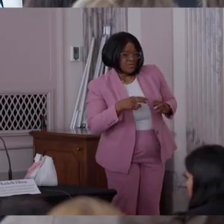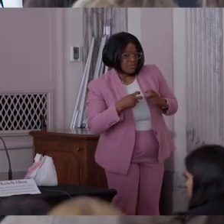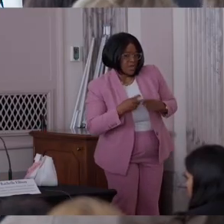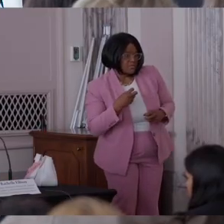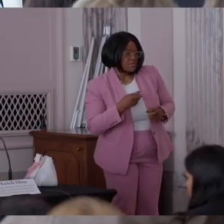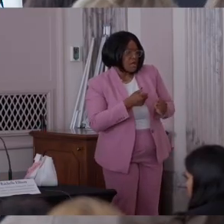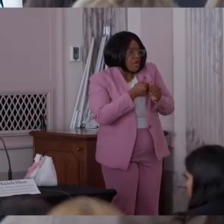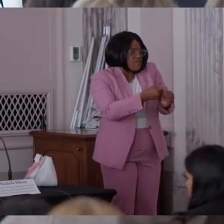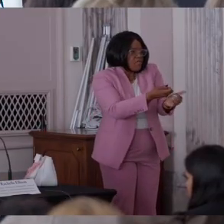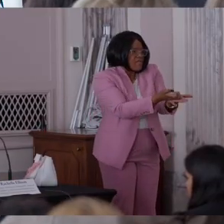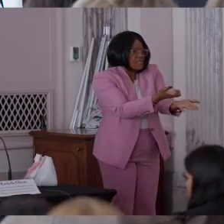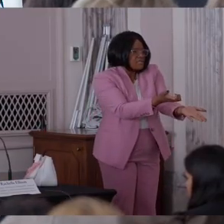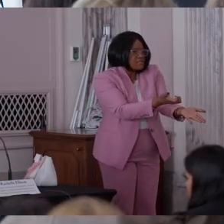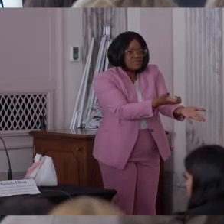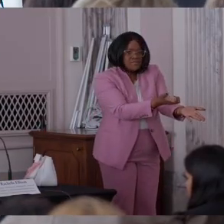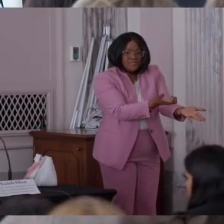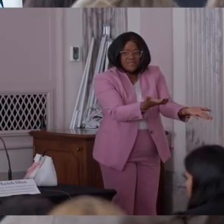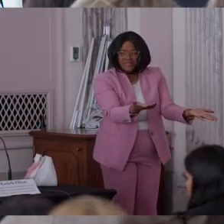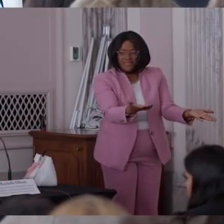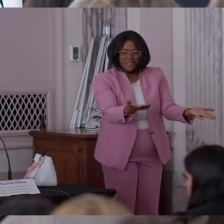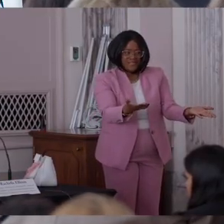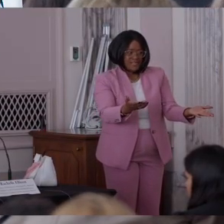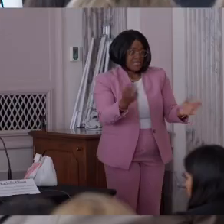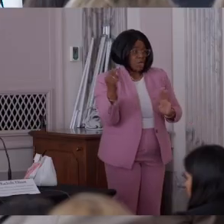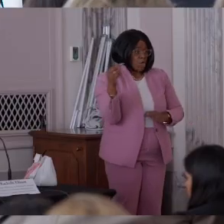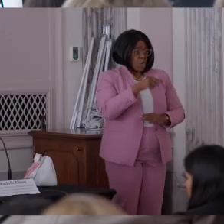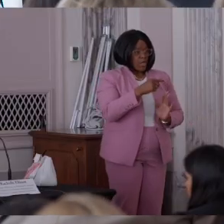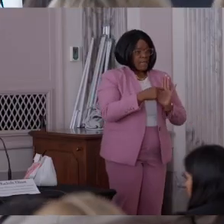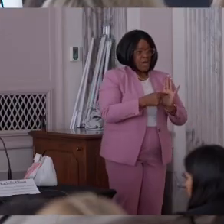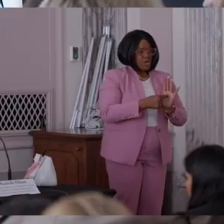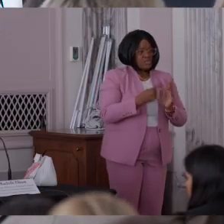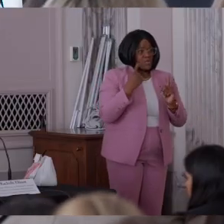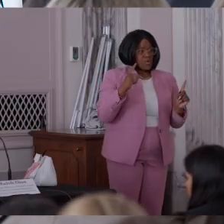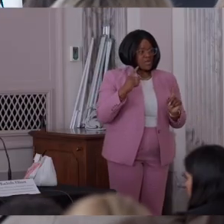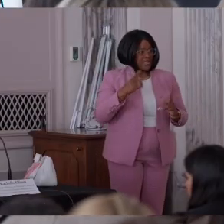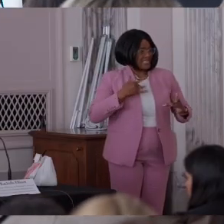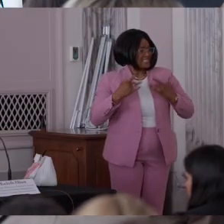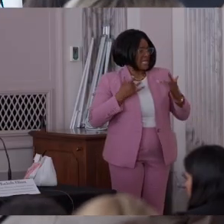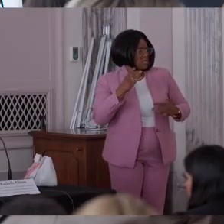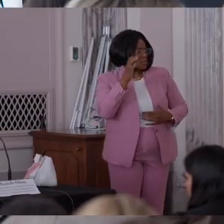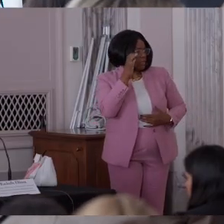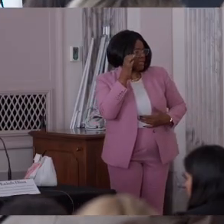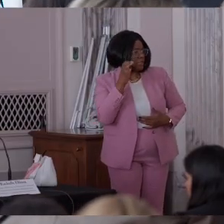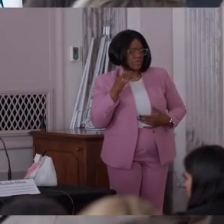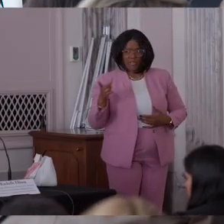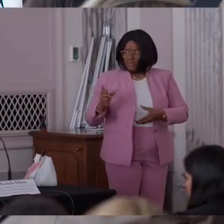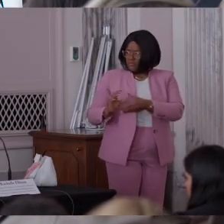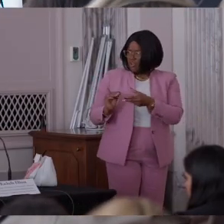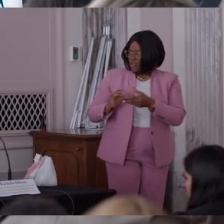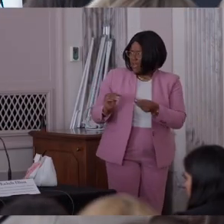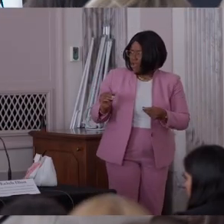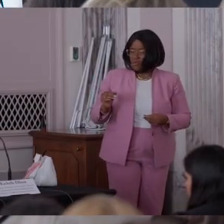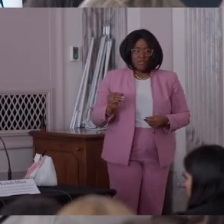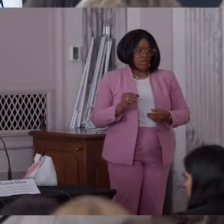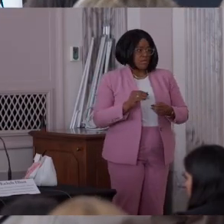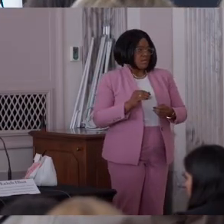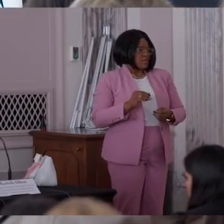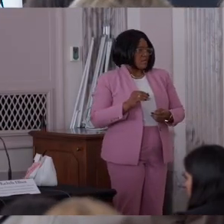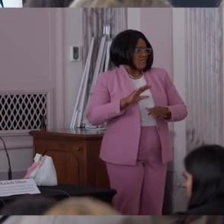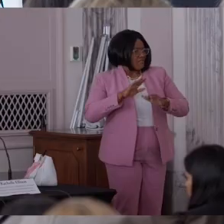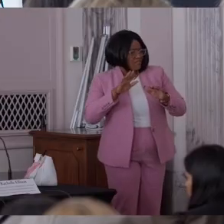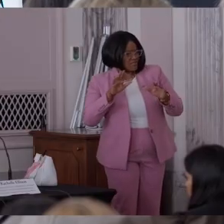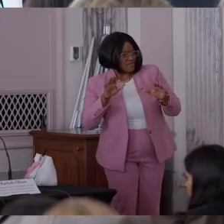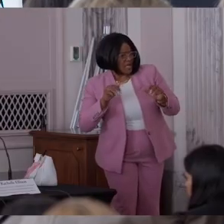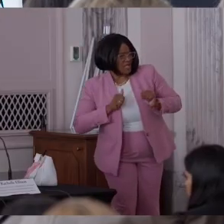evidence. Look at models that work. It was exciting to hear Corey talk about assertive community treatment and all of the